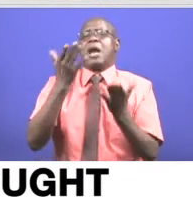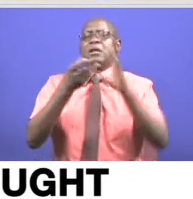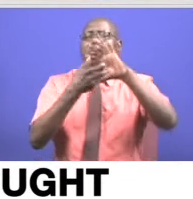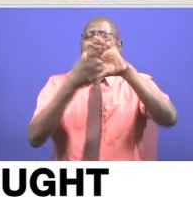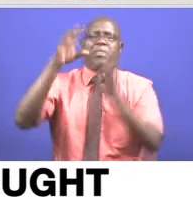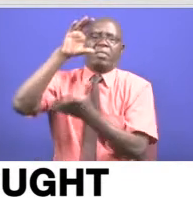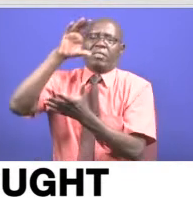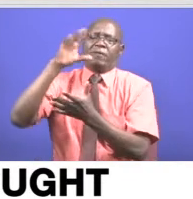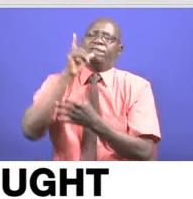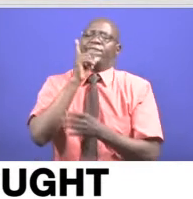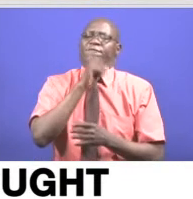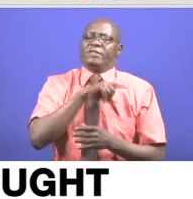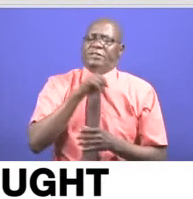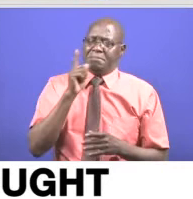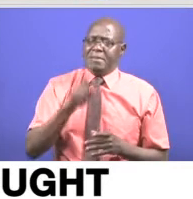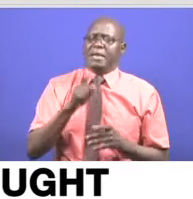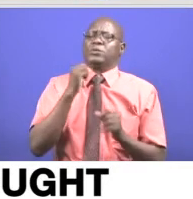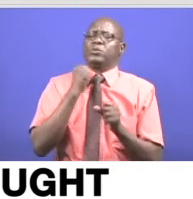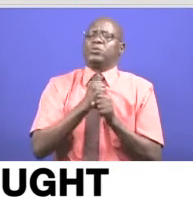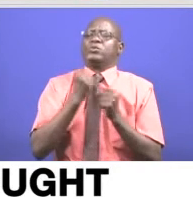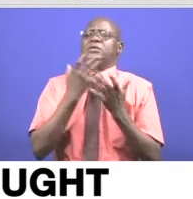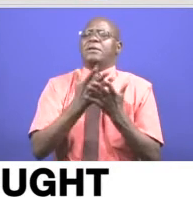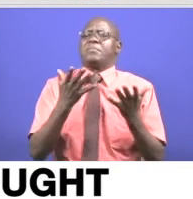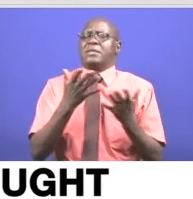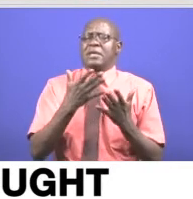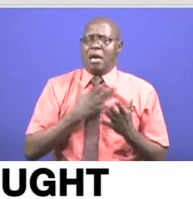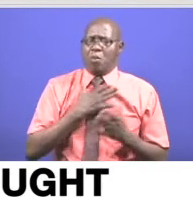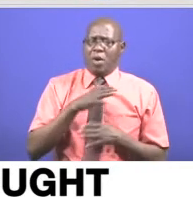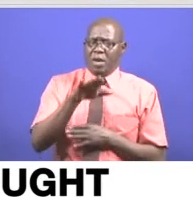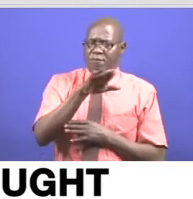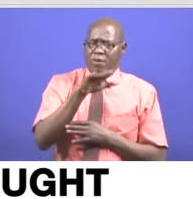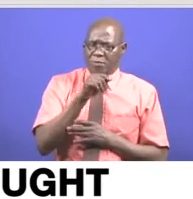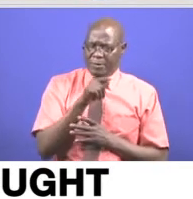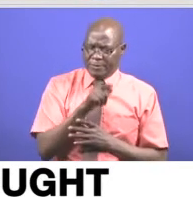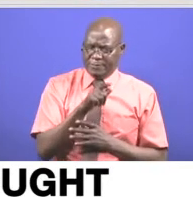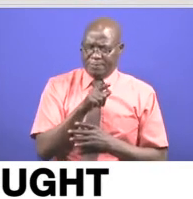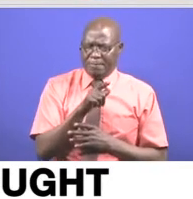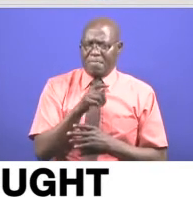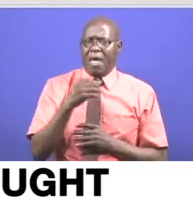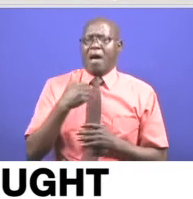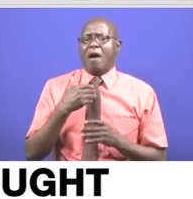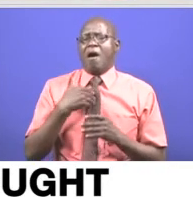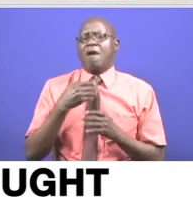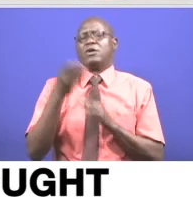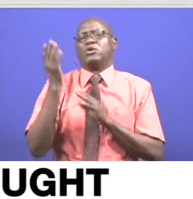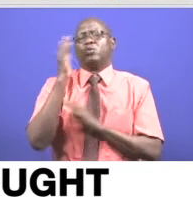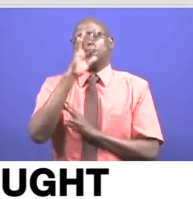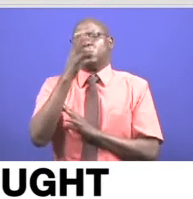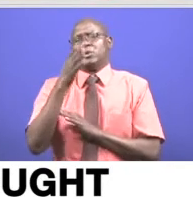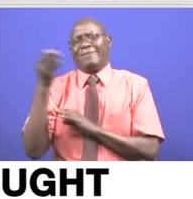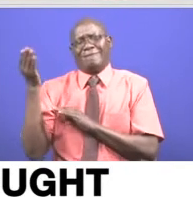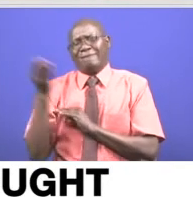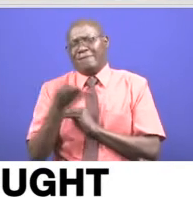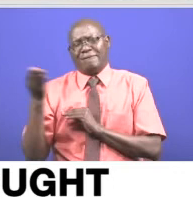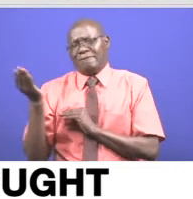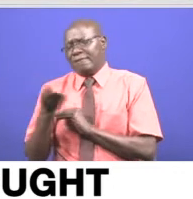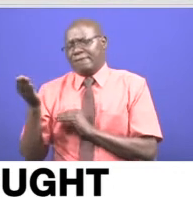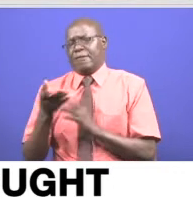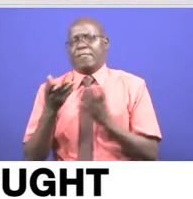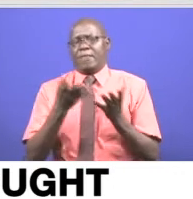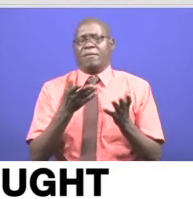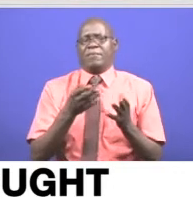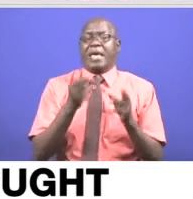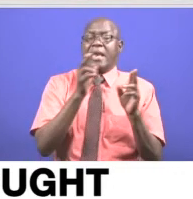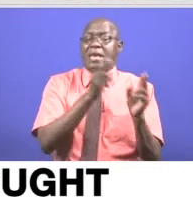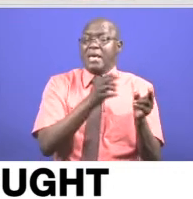need to do something in terms of our environment. Mm-hmm. We have cut down trees indiscriminately. Mm-hmm. And so nature